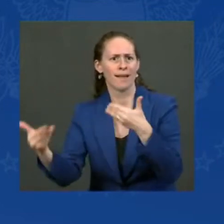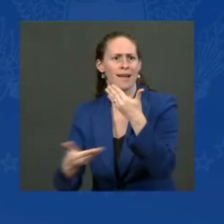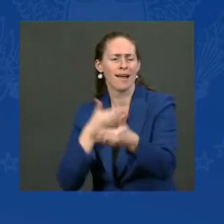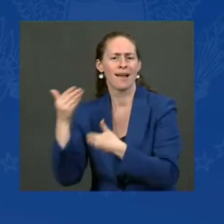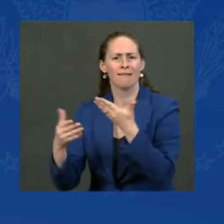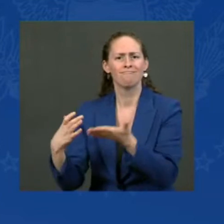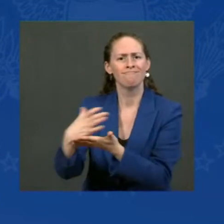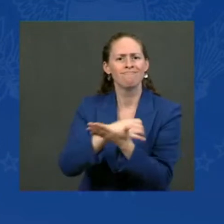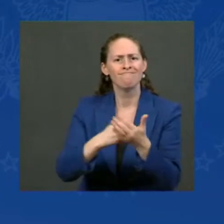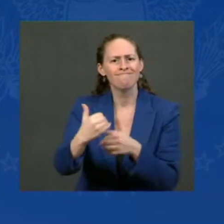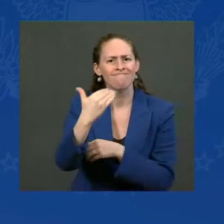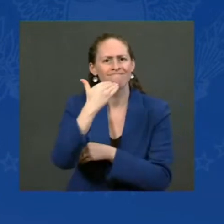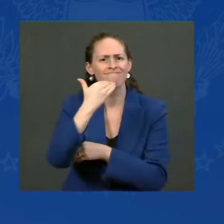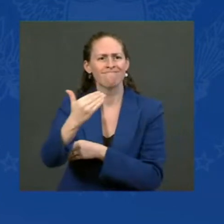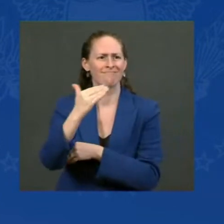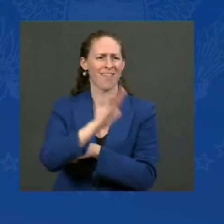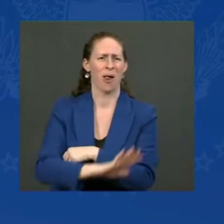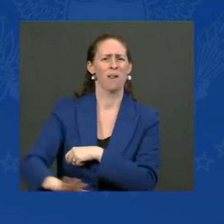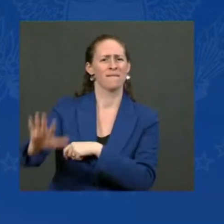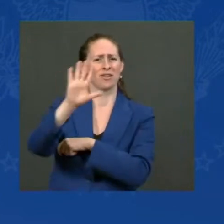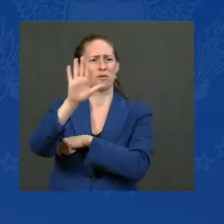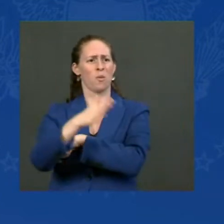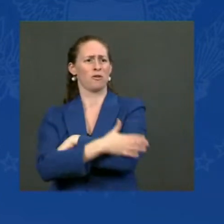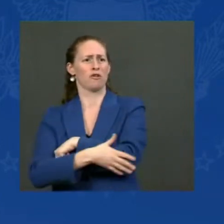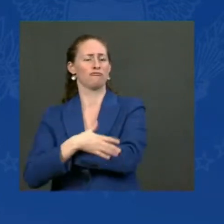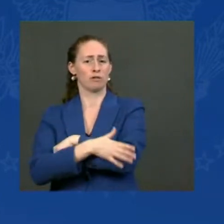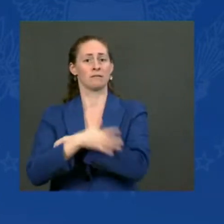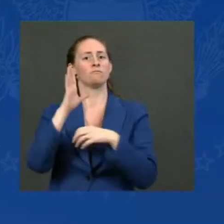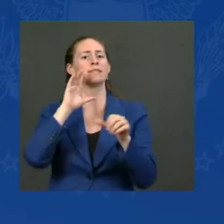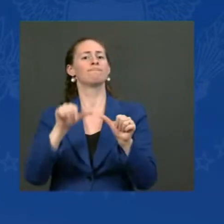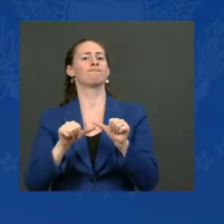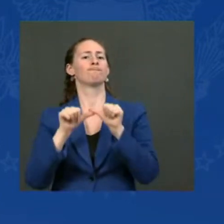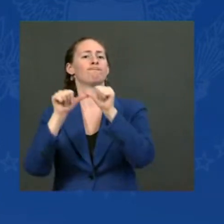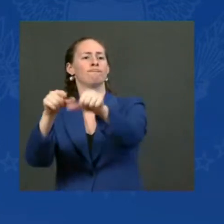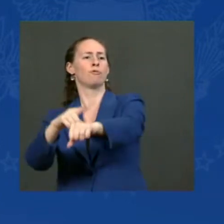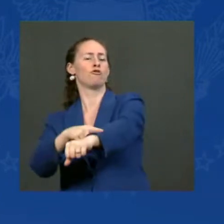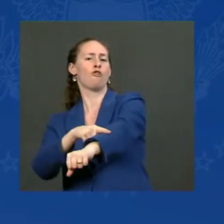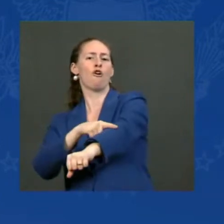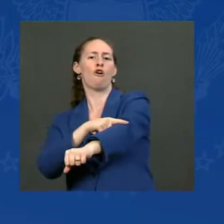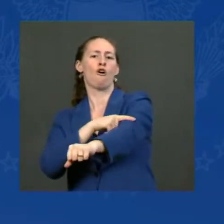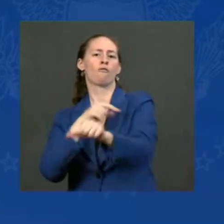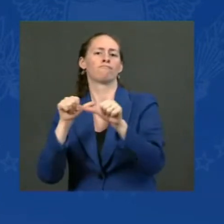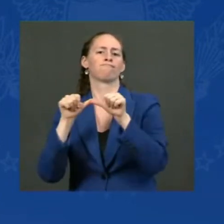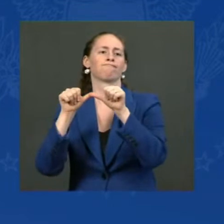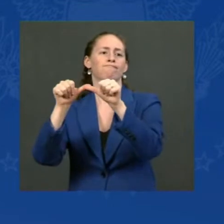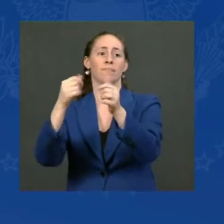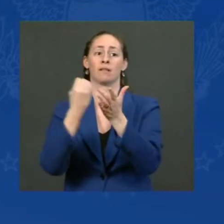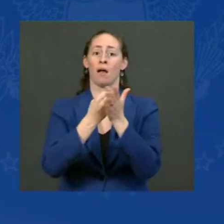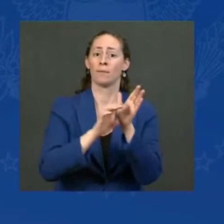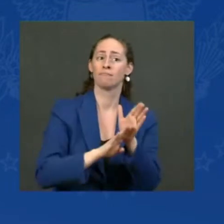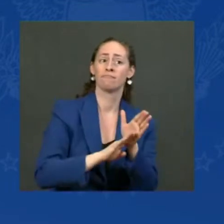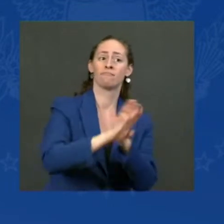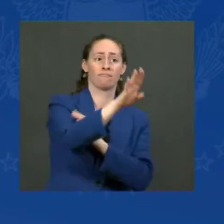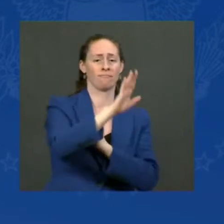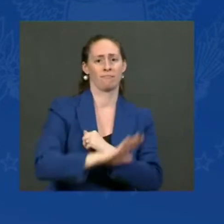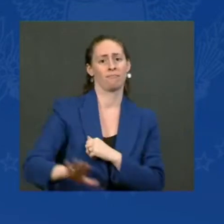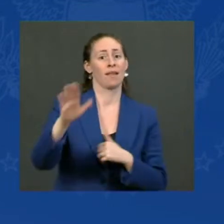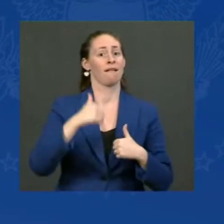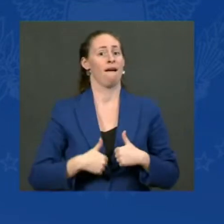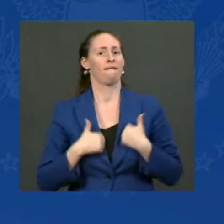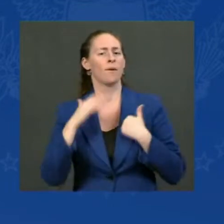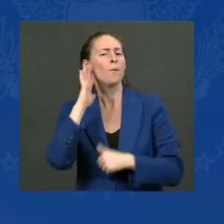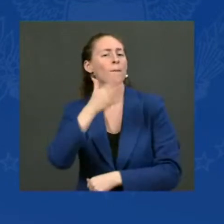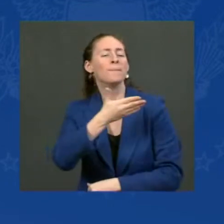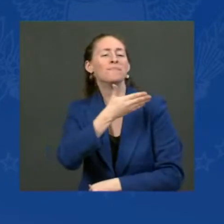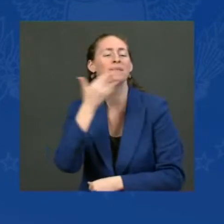and to spur long-term economic growth that will improve the quality of life for all of our people. We also